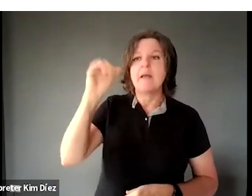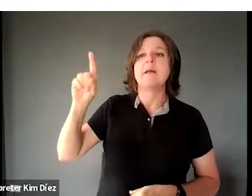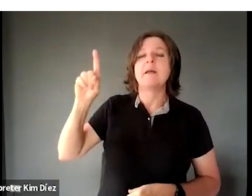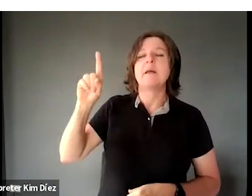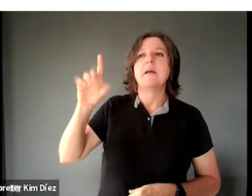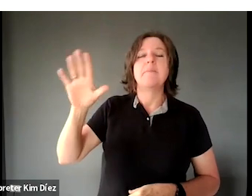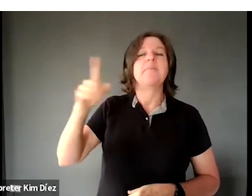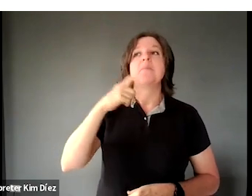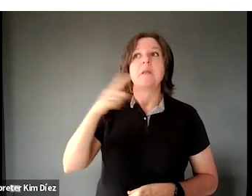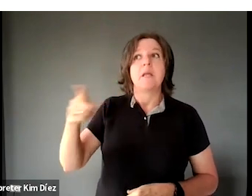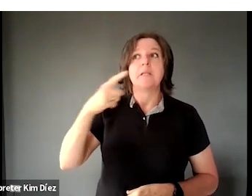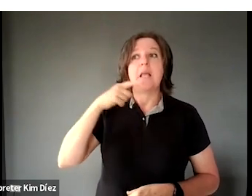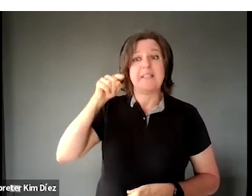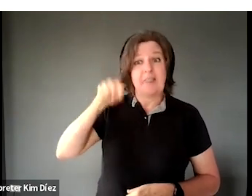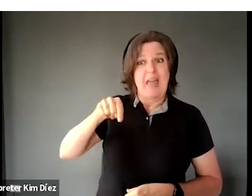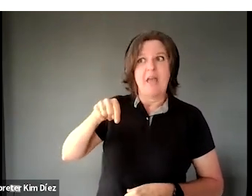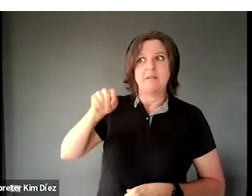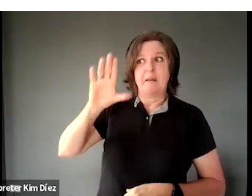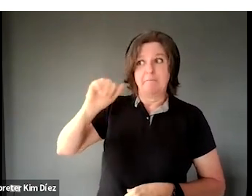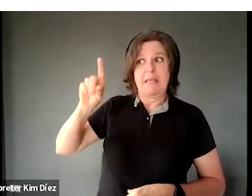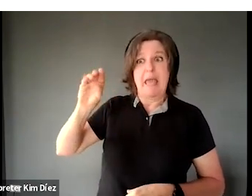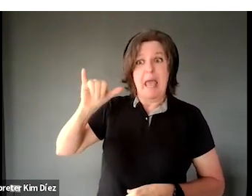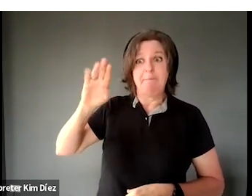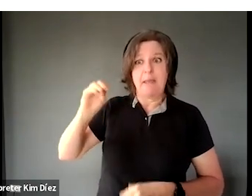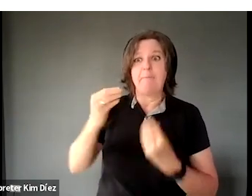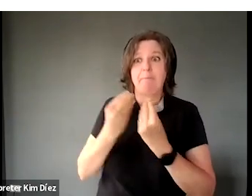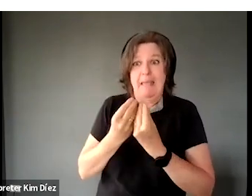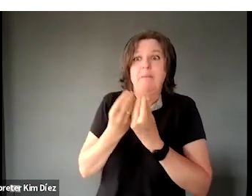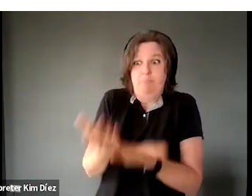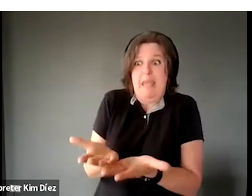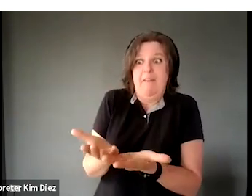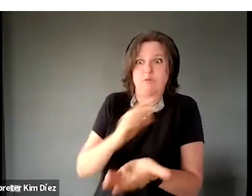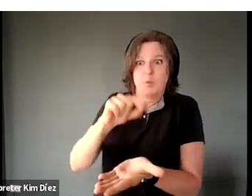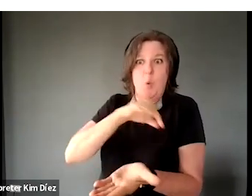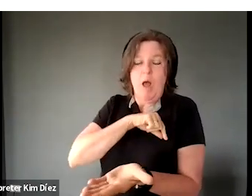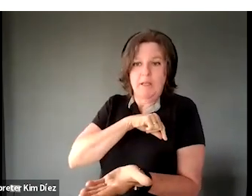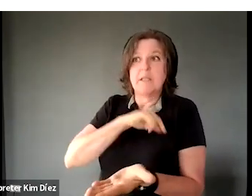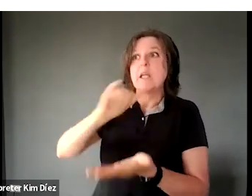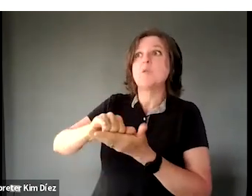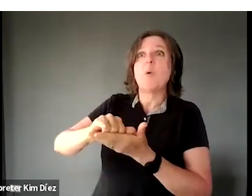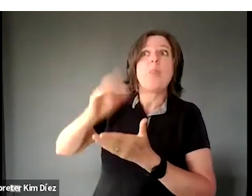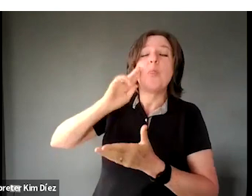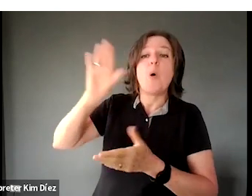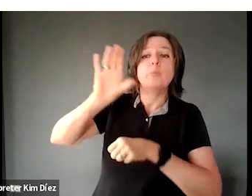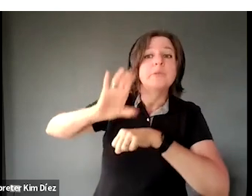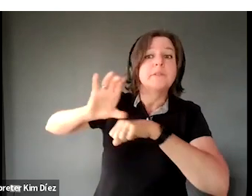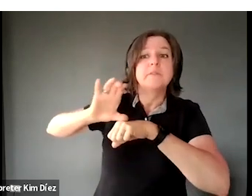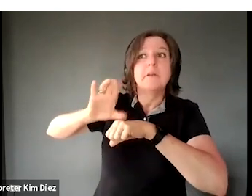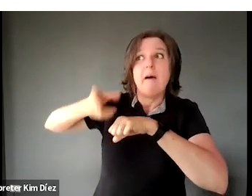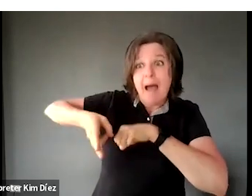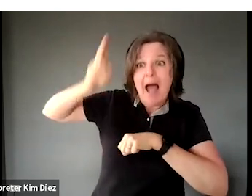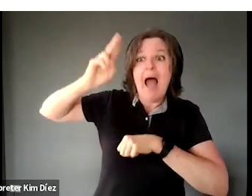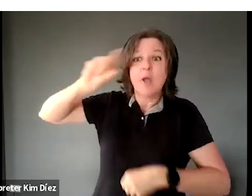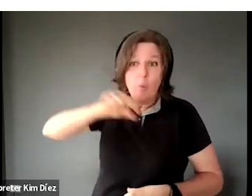cadmium and the quality. And he claims that cadmium gives the beans its high quality.